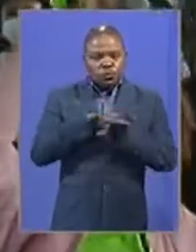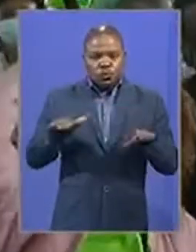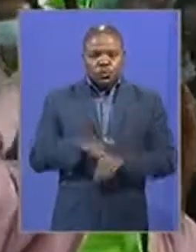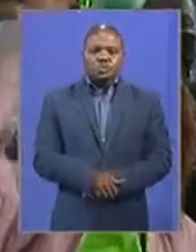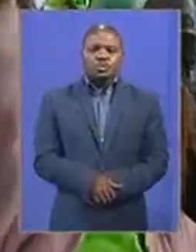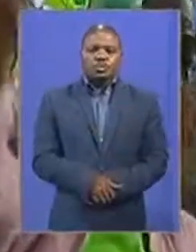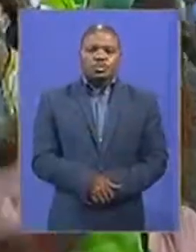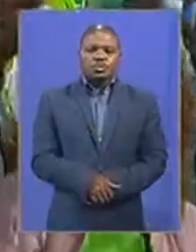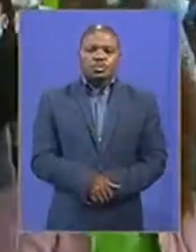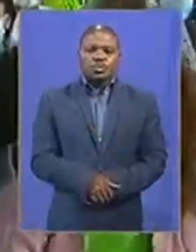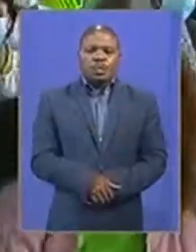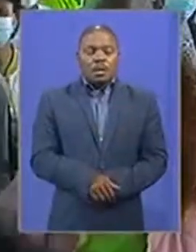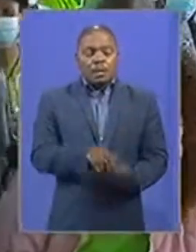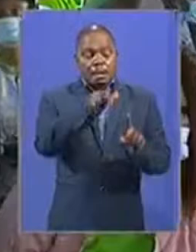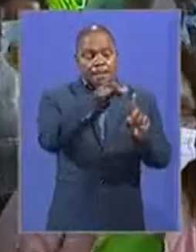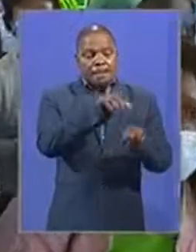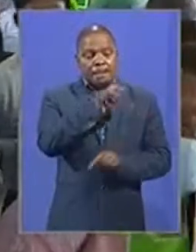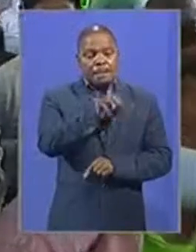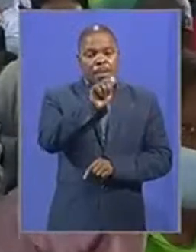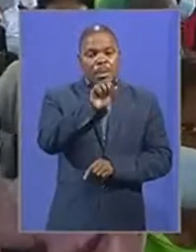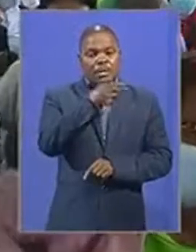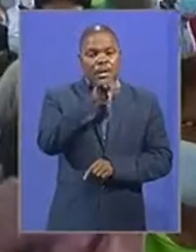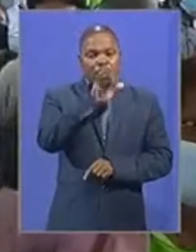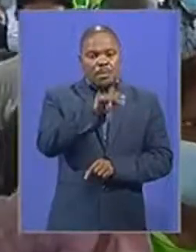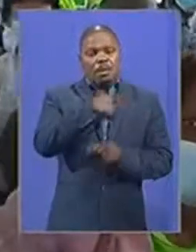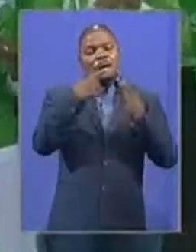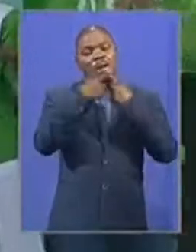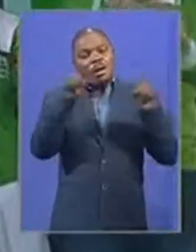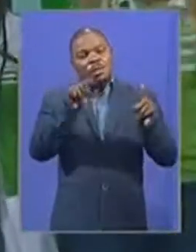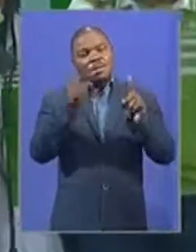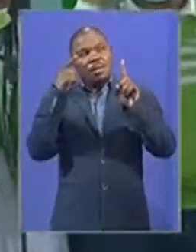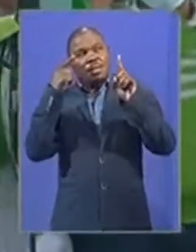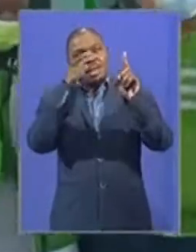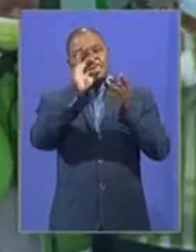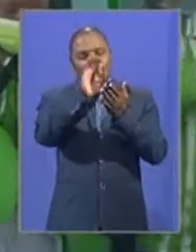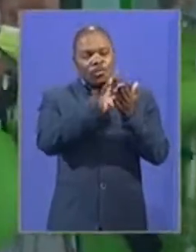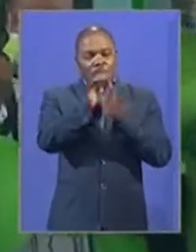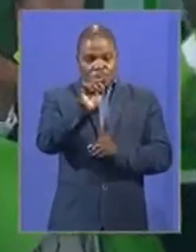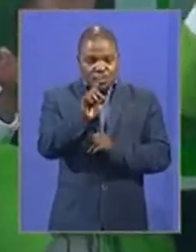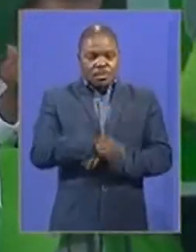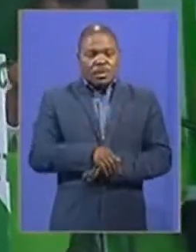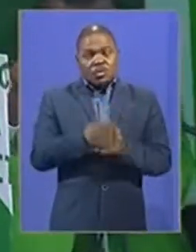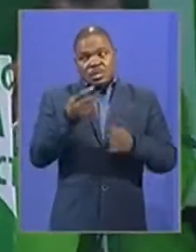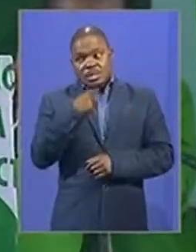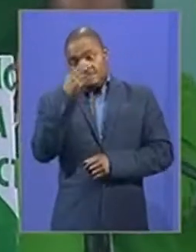Pata! Jaanong jaaka Mashaba a tlhomile maikemisetso a gagwe a ditlhopho, go tla bonela sentle gore a